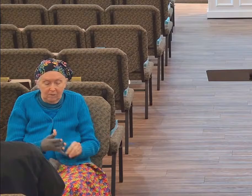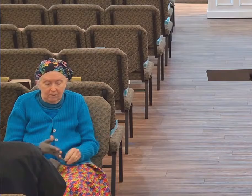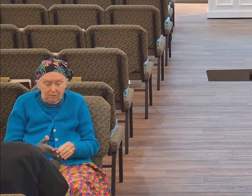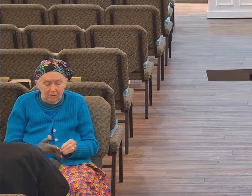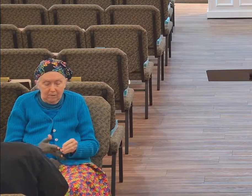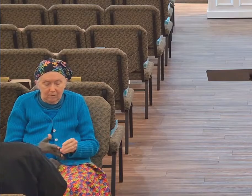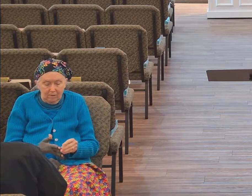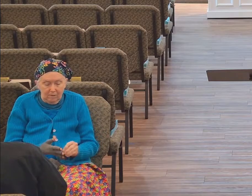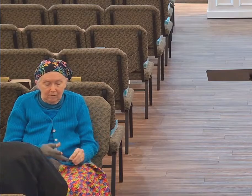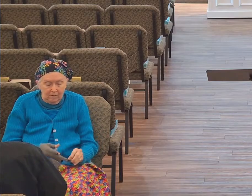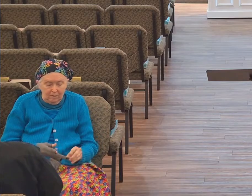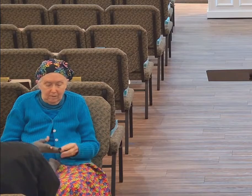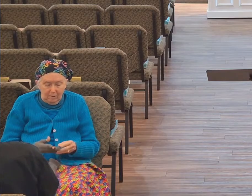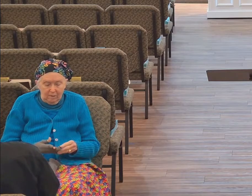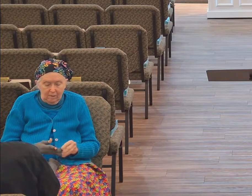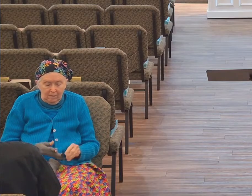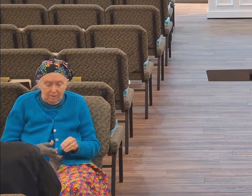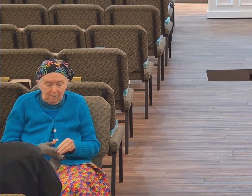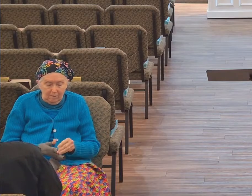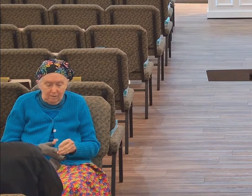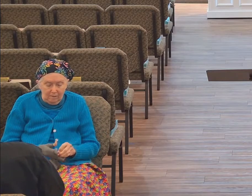If you want to make your way to your morning